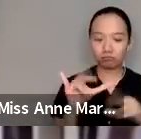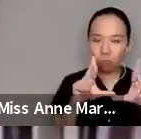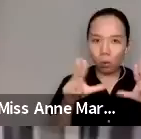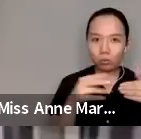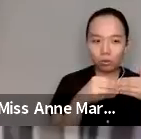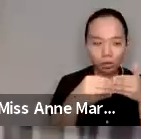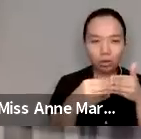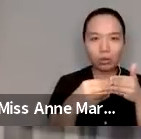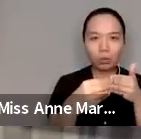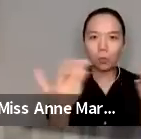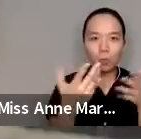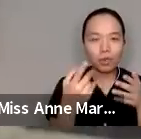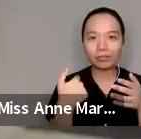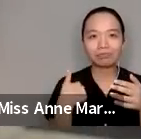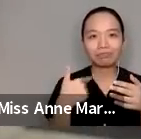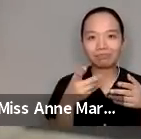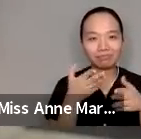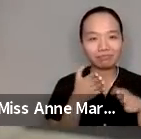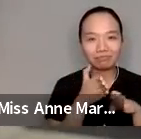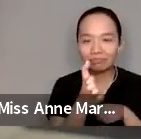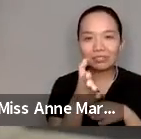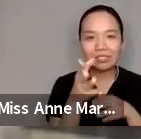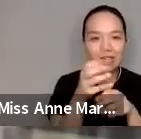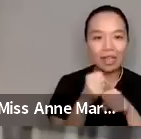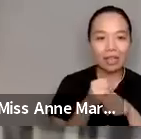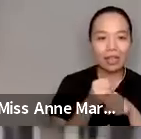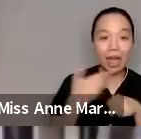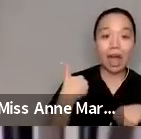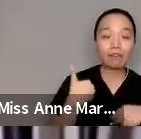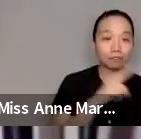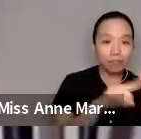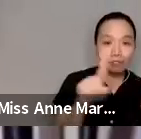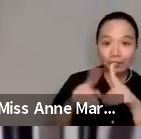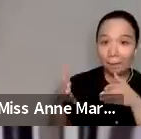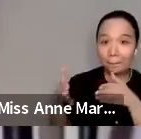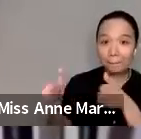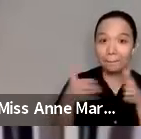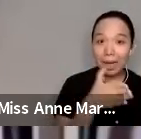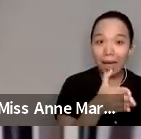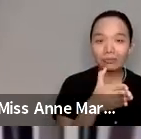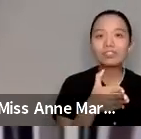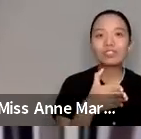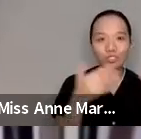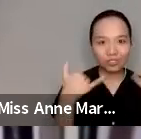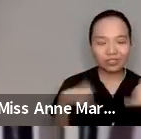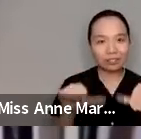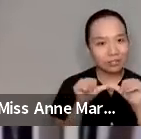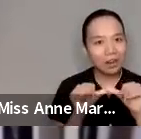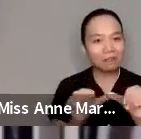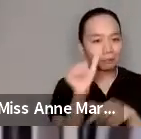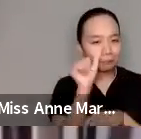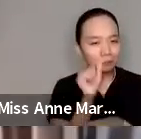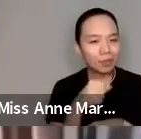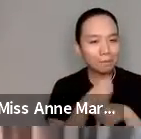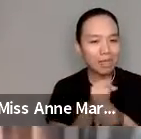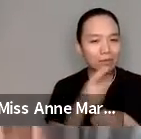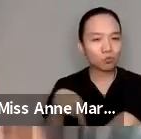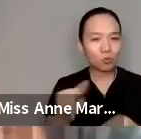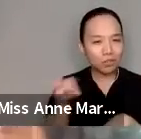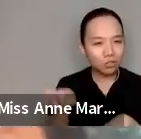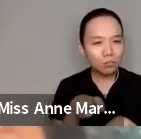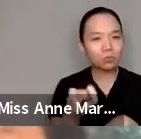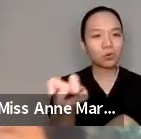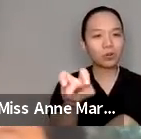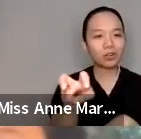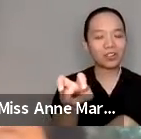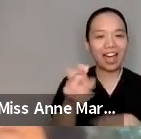us in every direction we take. Though each of us have different paths, you remain steadfast in ensuring that we explore the